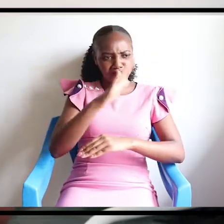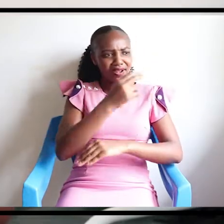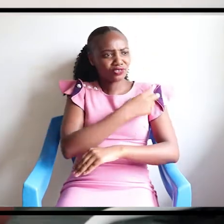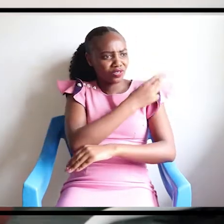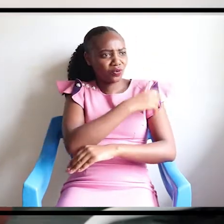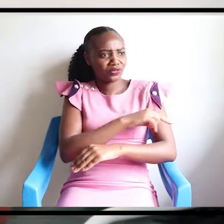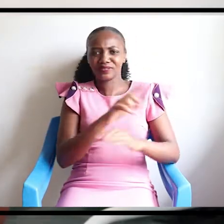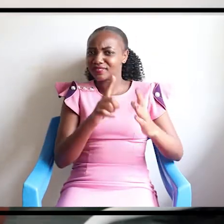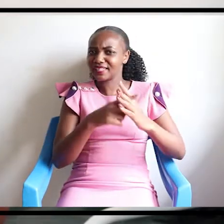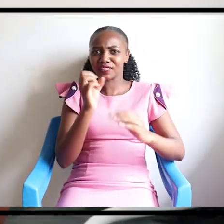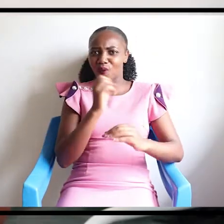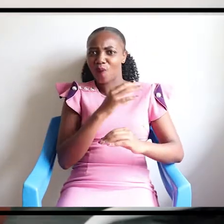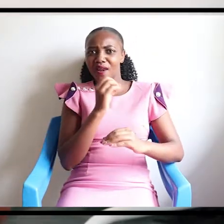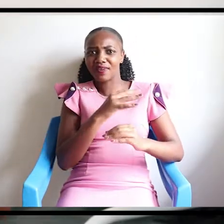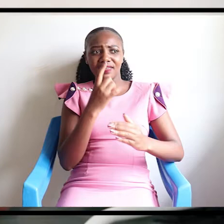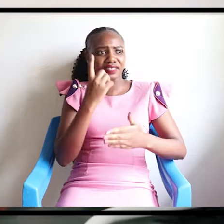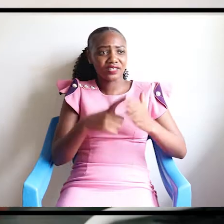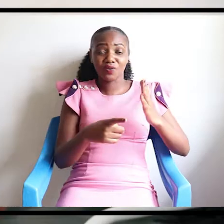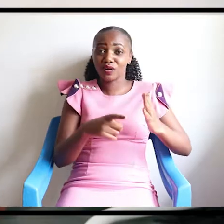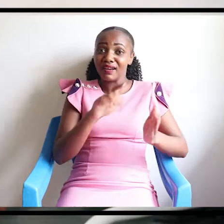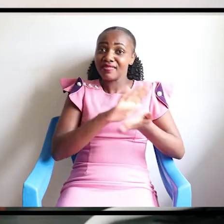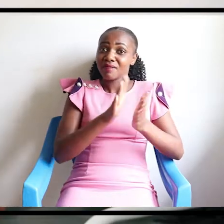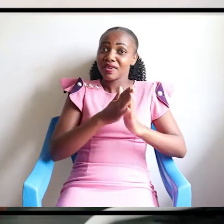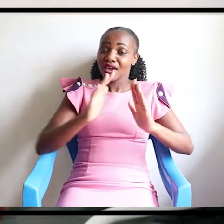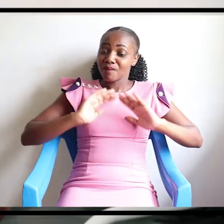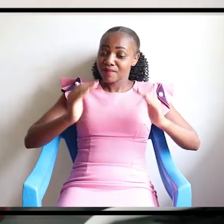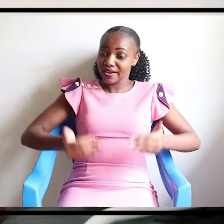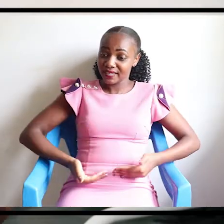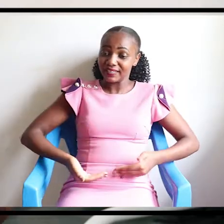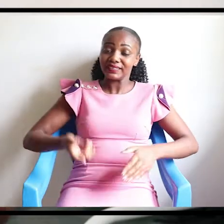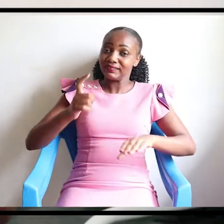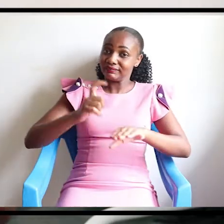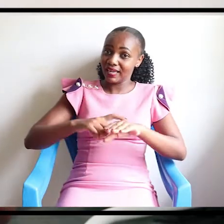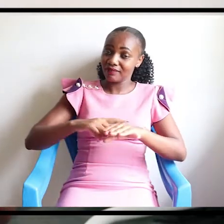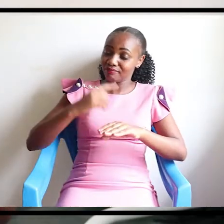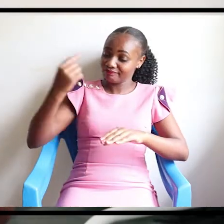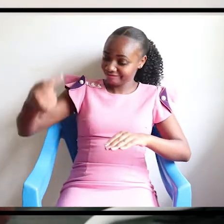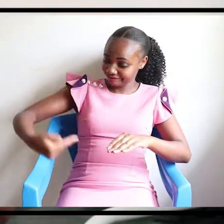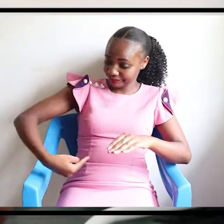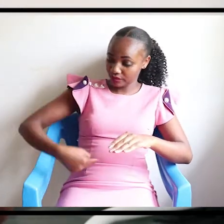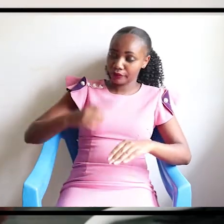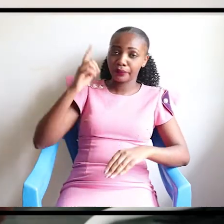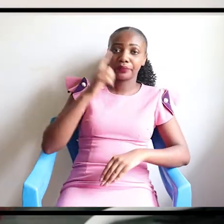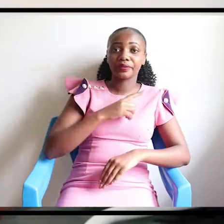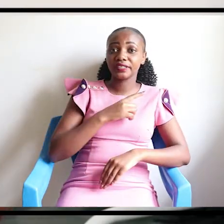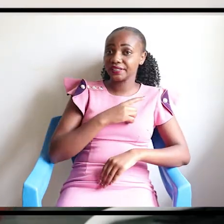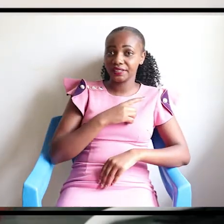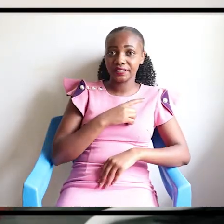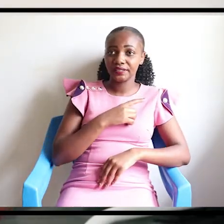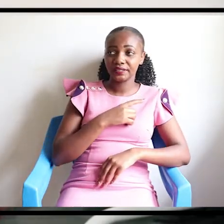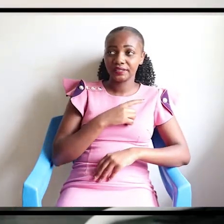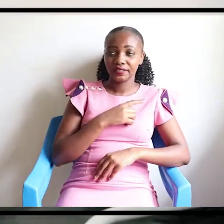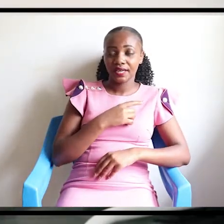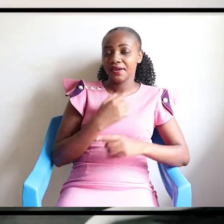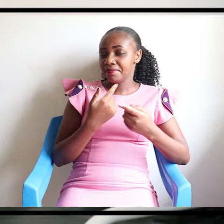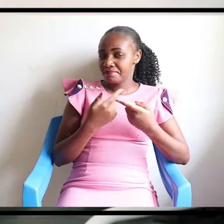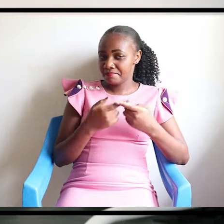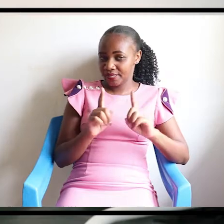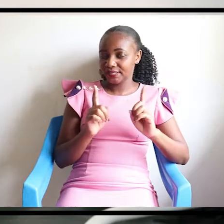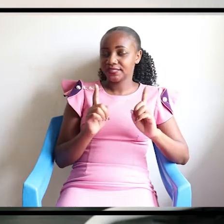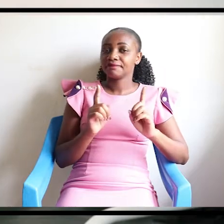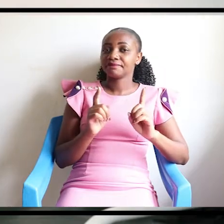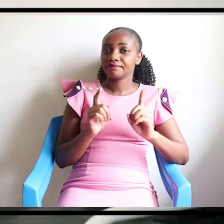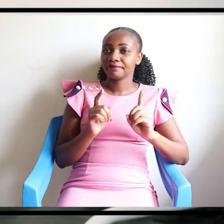facility and they say that they got pregnant when they are having the injection already in their body. But if